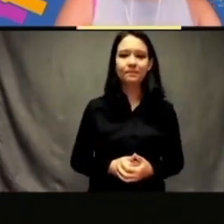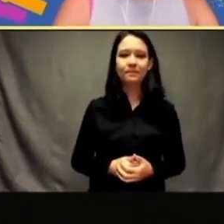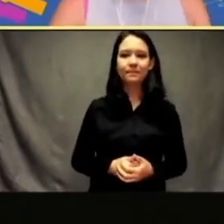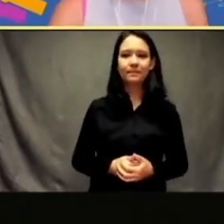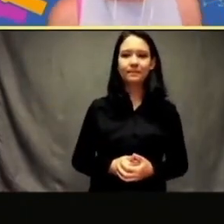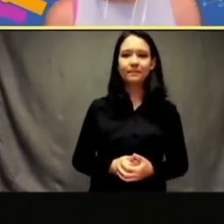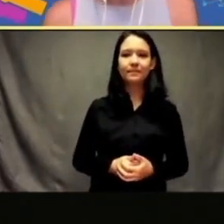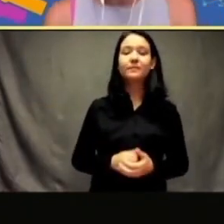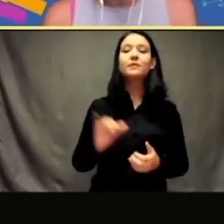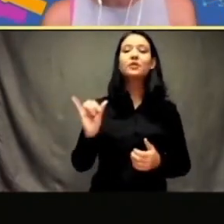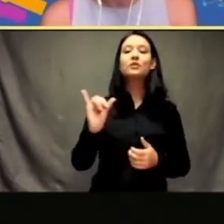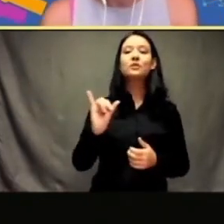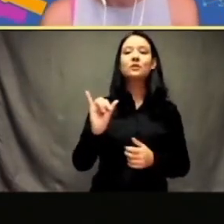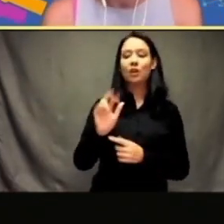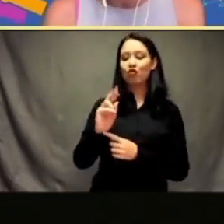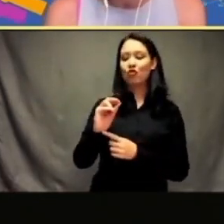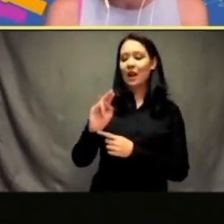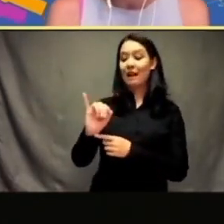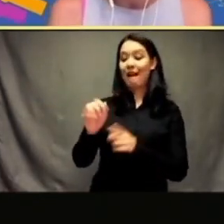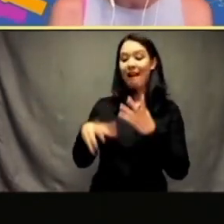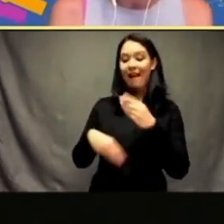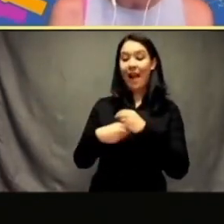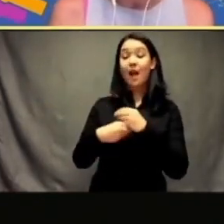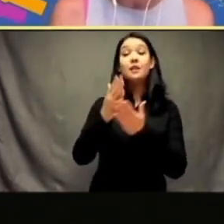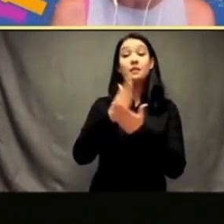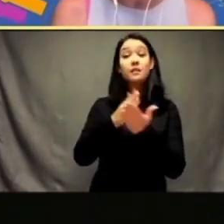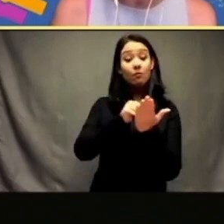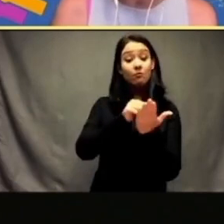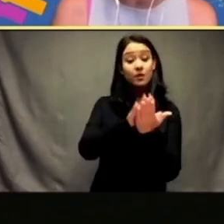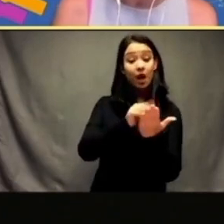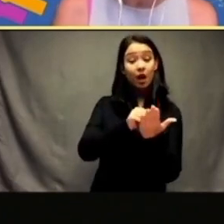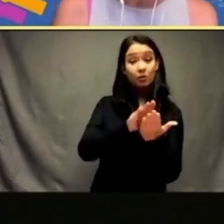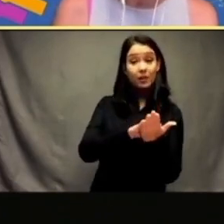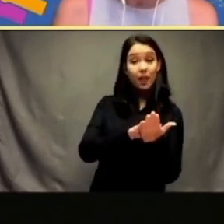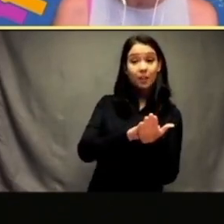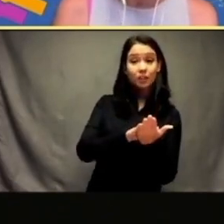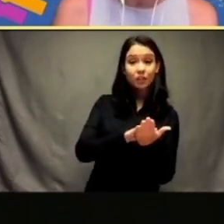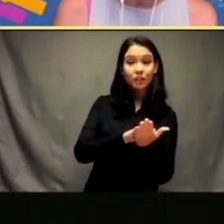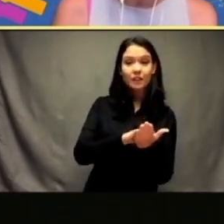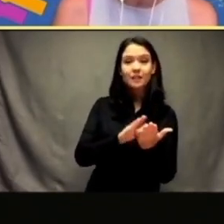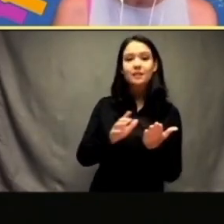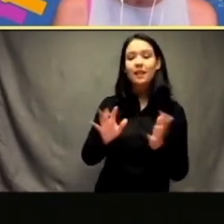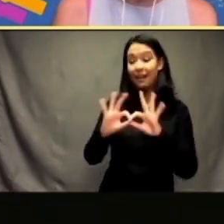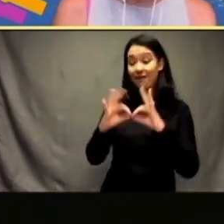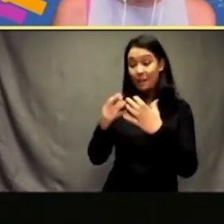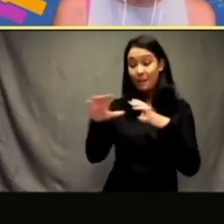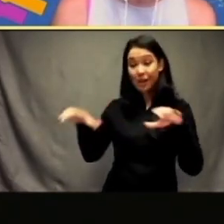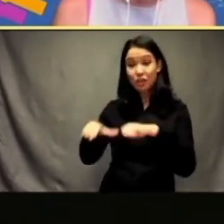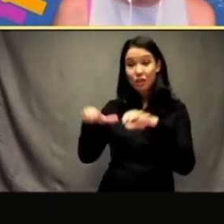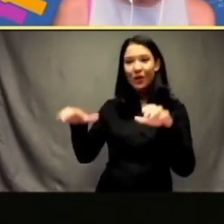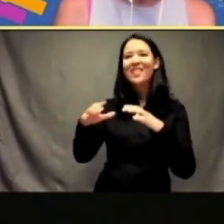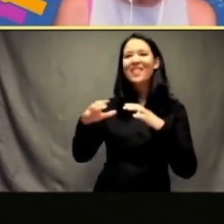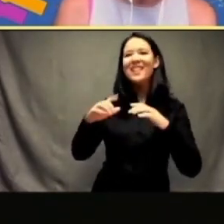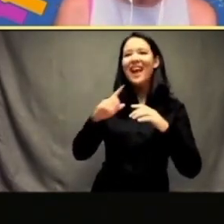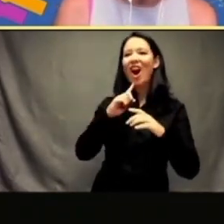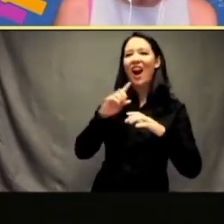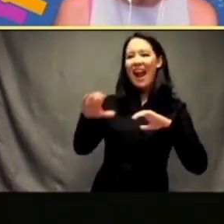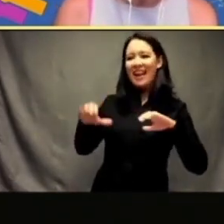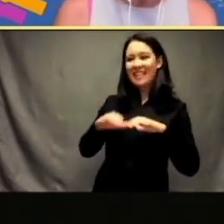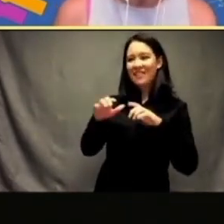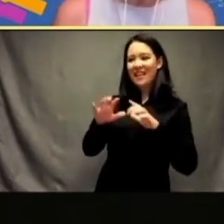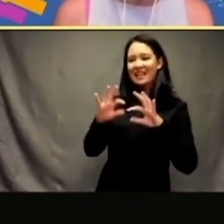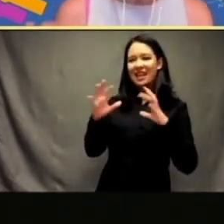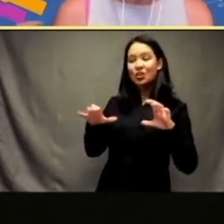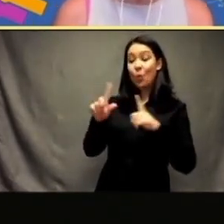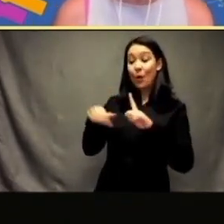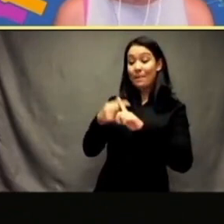I would also add that some of that documentation that other family members are doing are activities that we have as people are coming in. We often